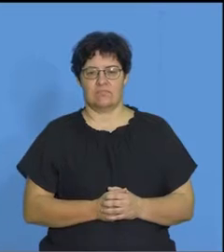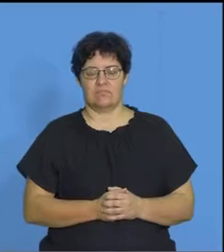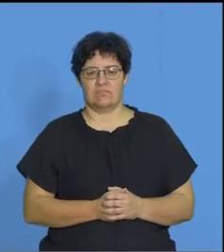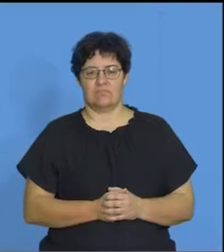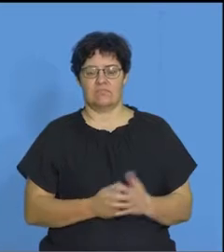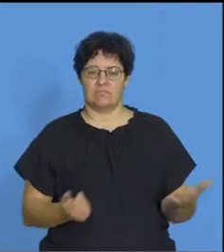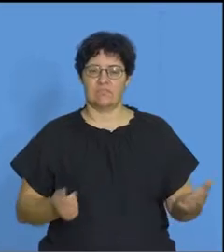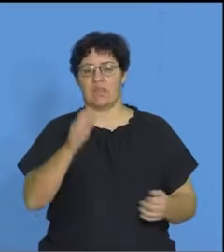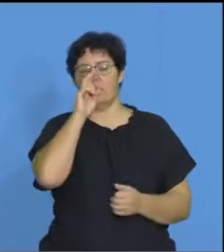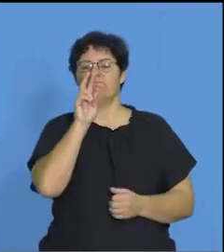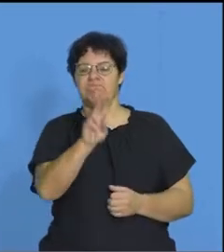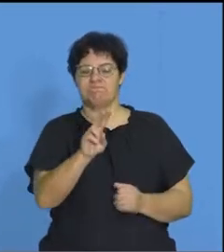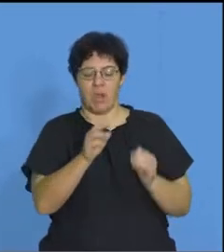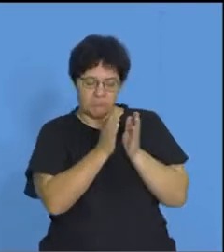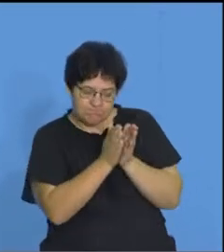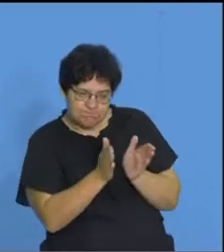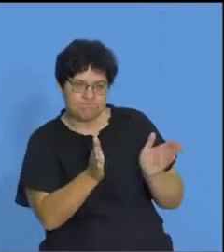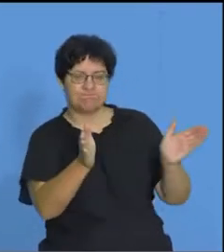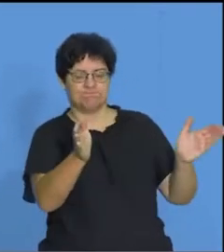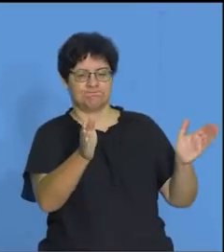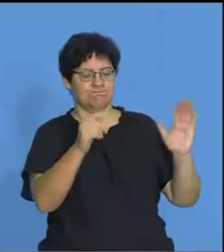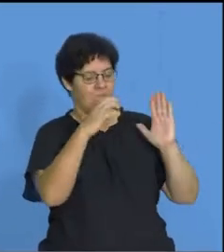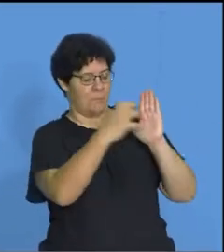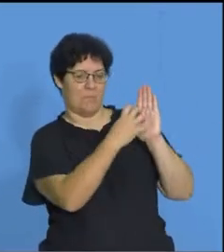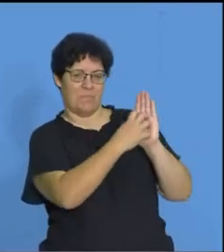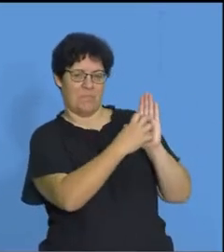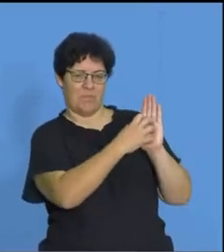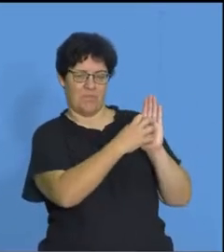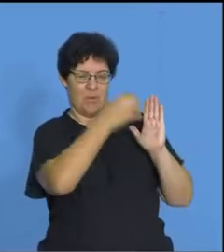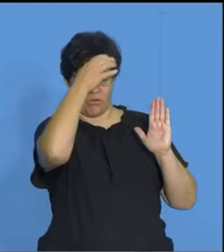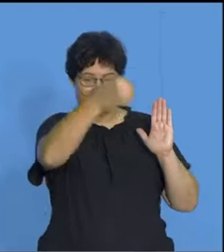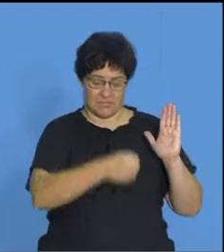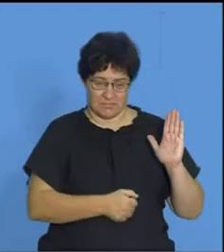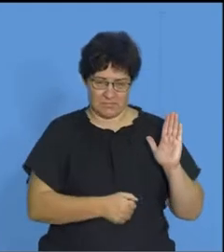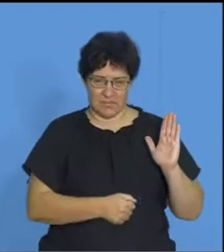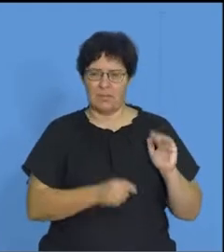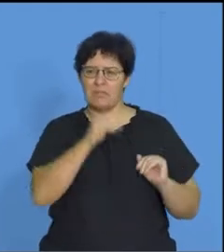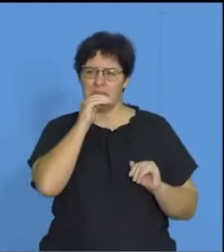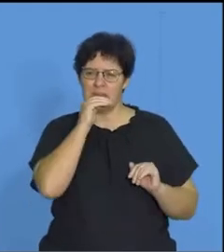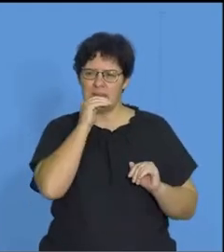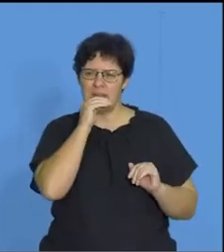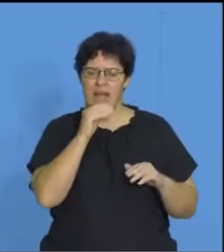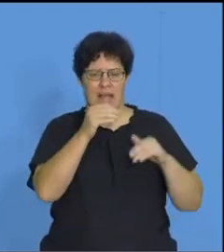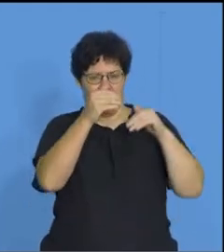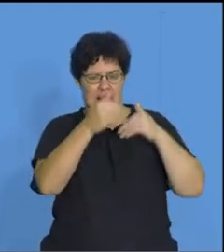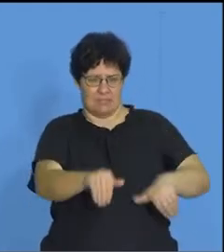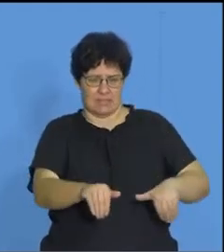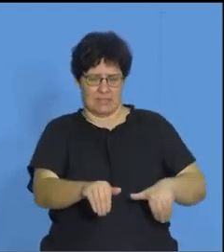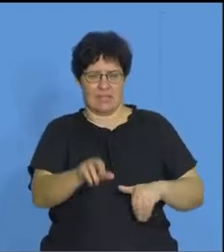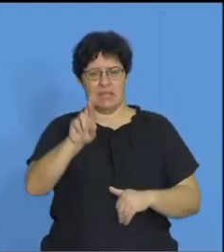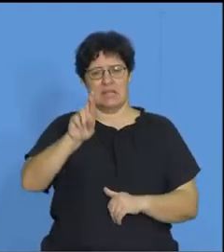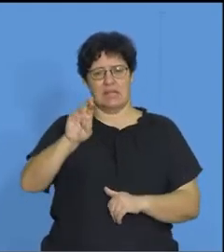Now, let's look at the broader picture in as far as how limiting reagents actually